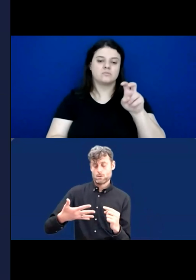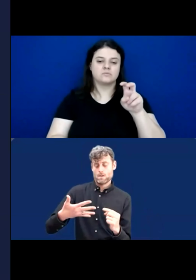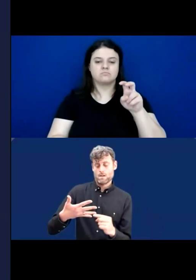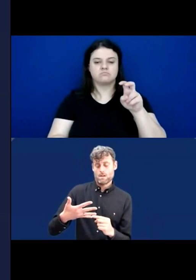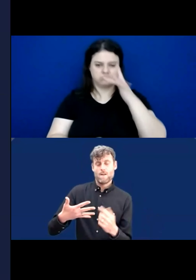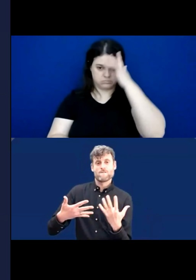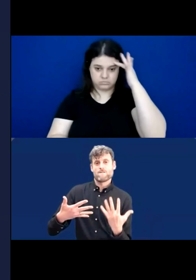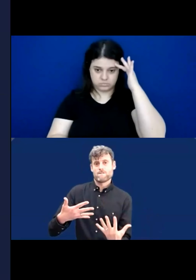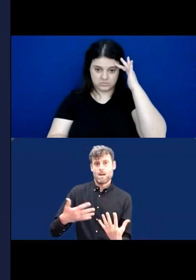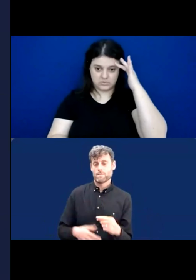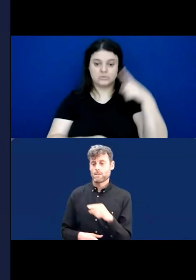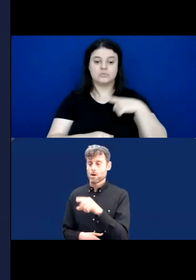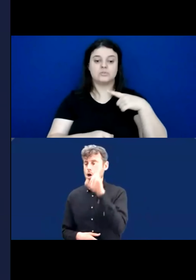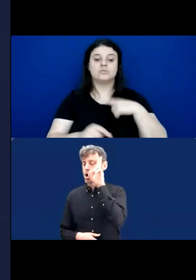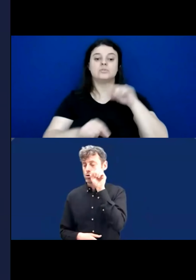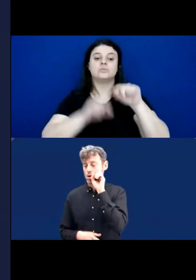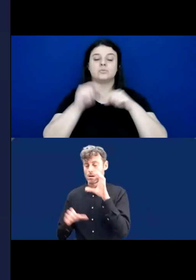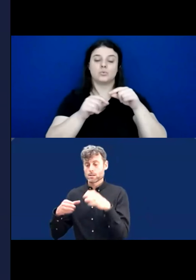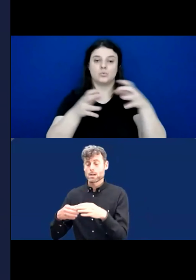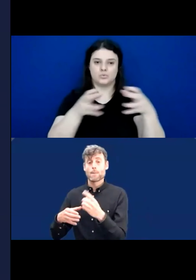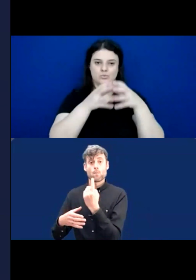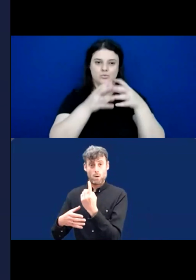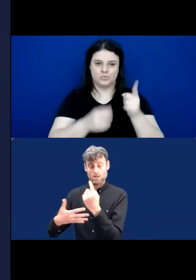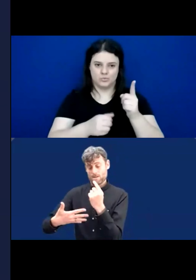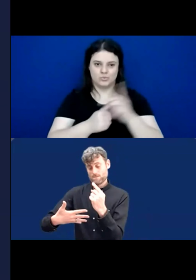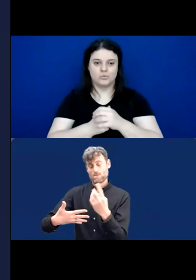Usher type 1 in 4 of the outcomes.